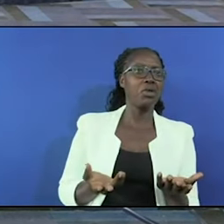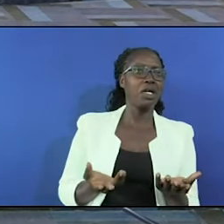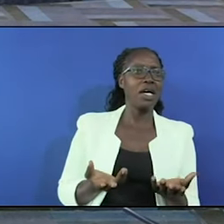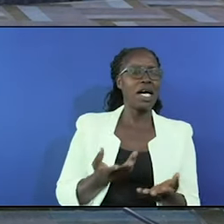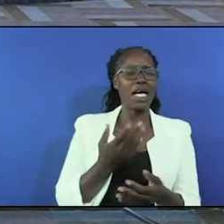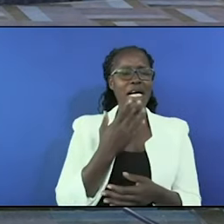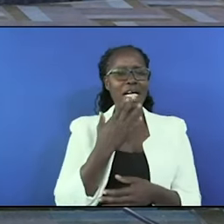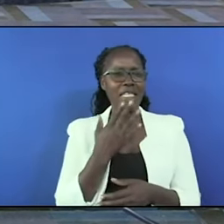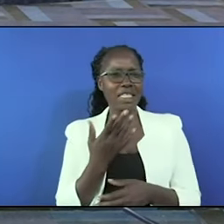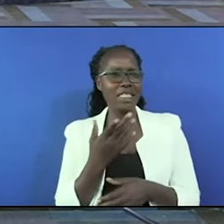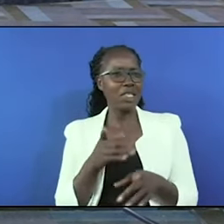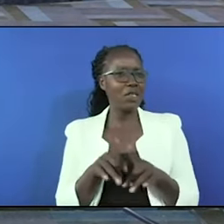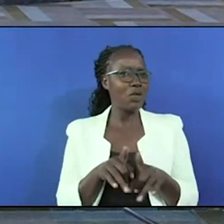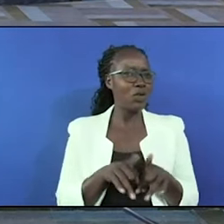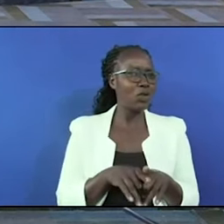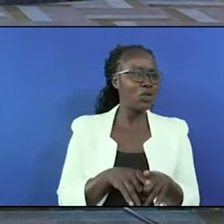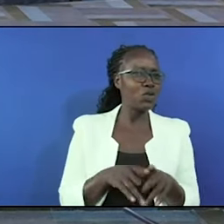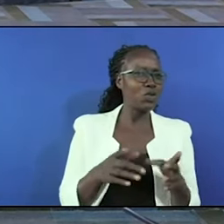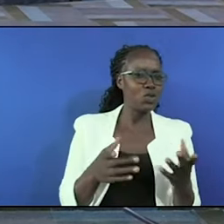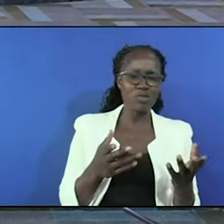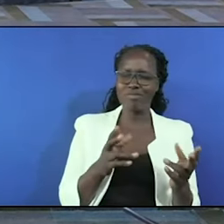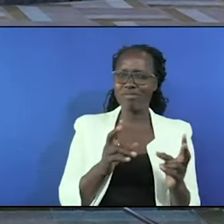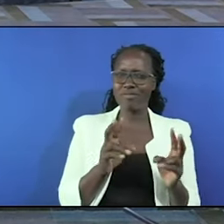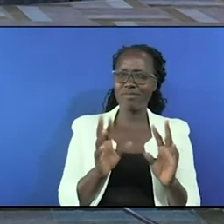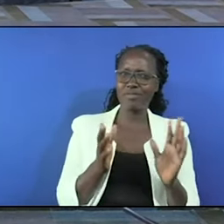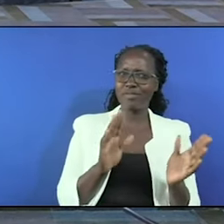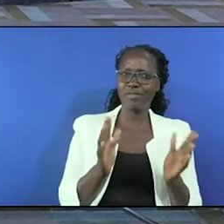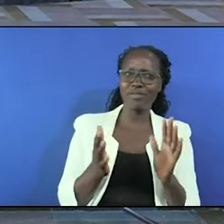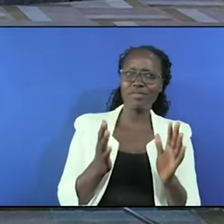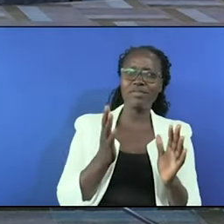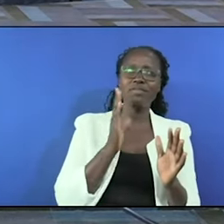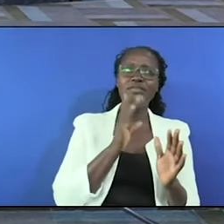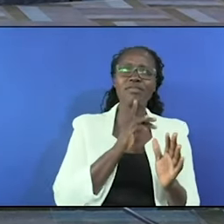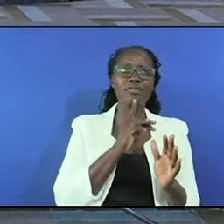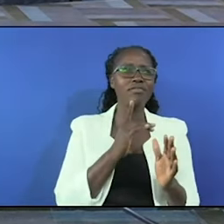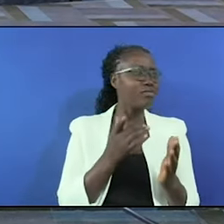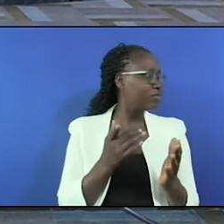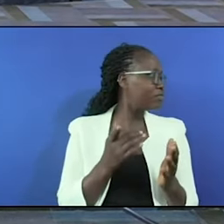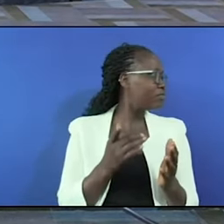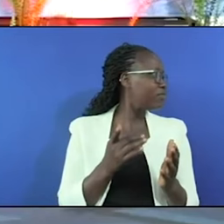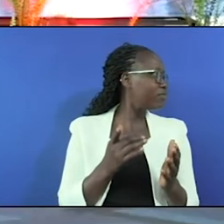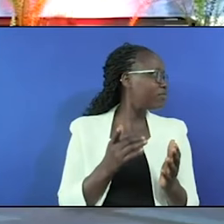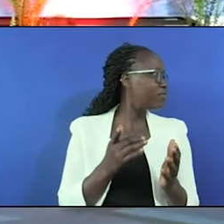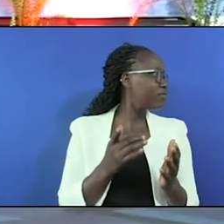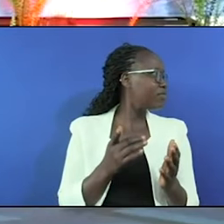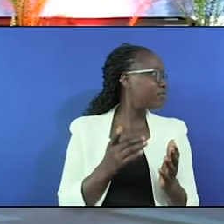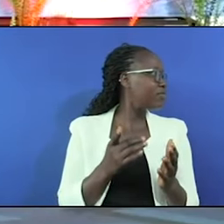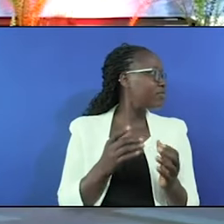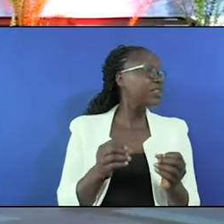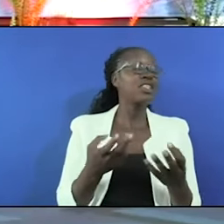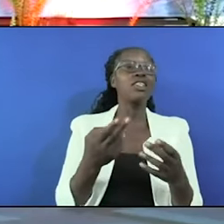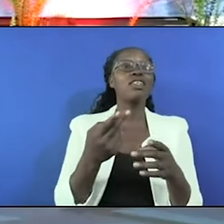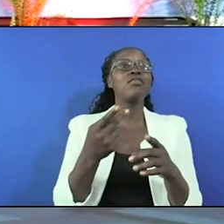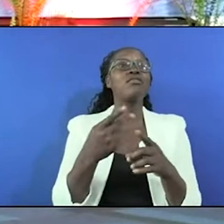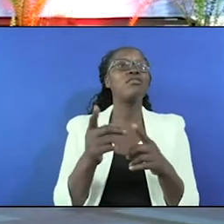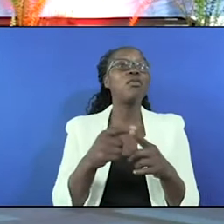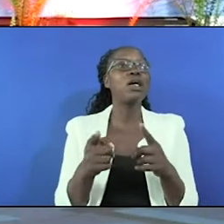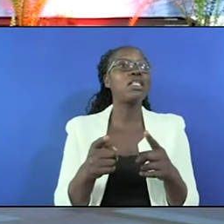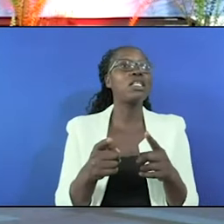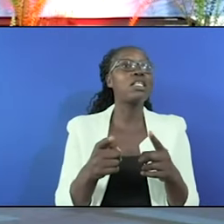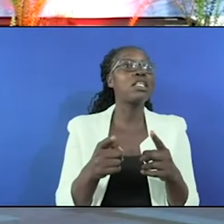And parents also give 200 for pocket money. Parents, how much pocket money do you give your children? Did you give the form once? How